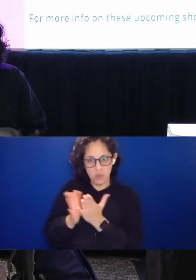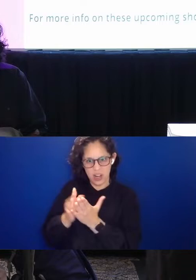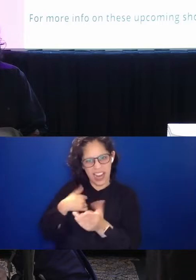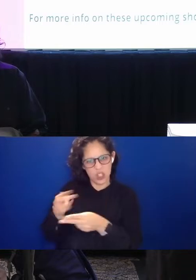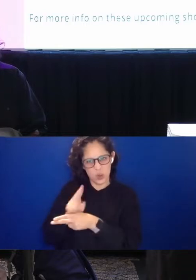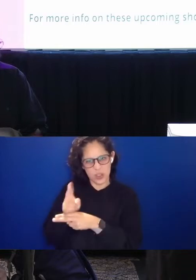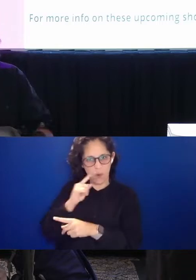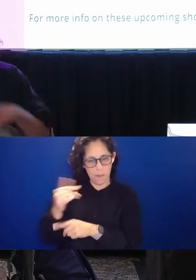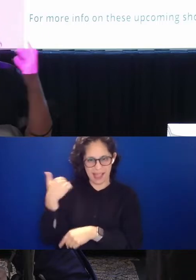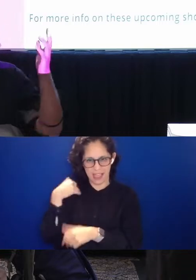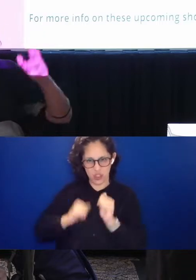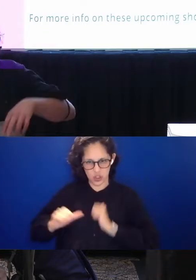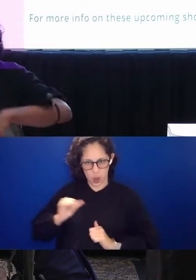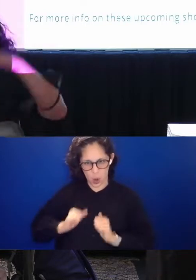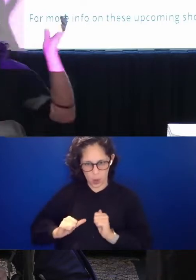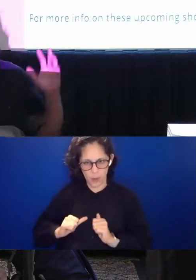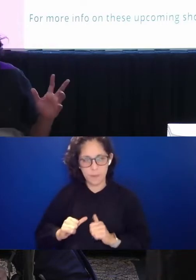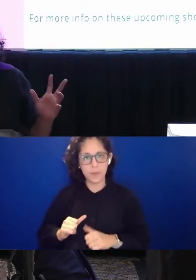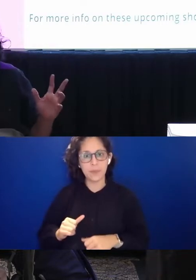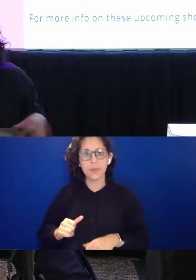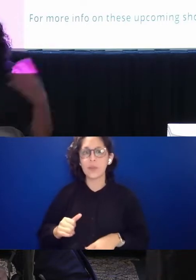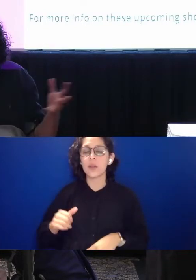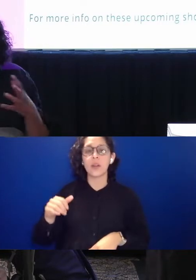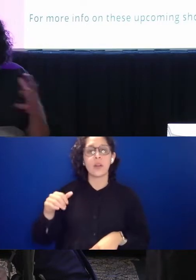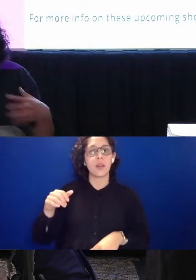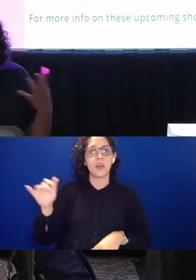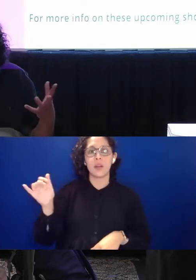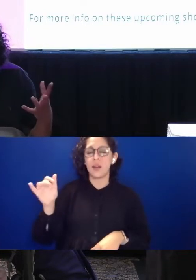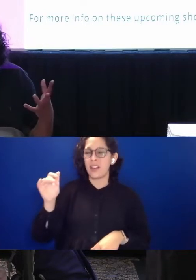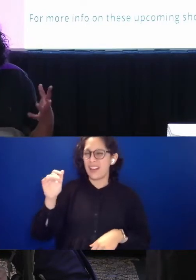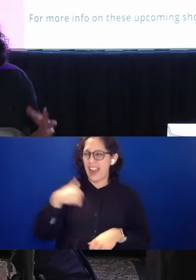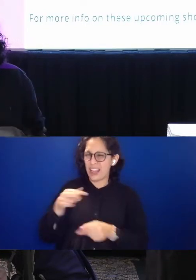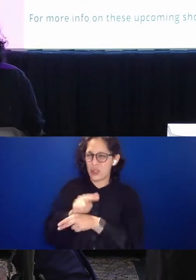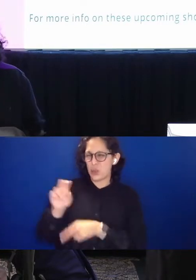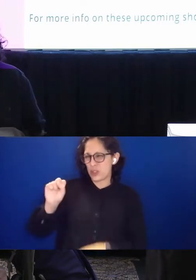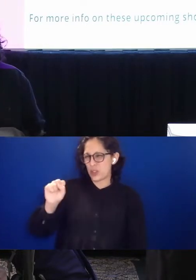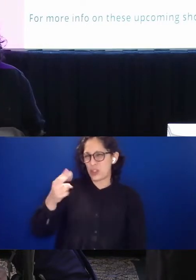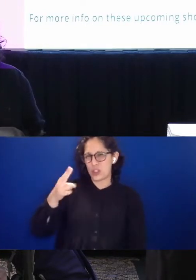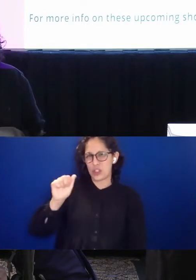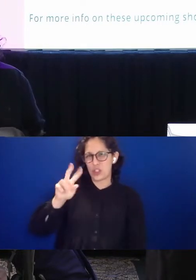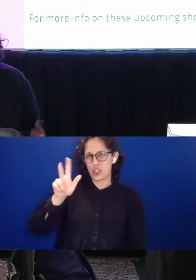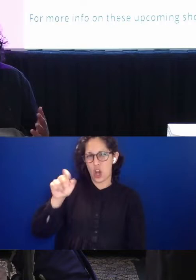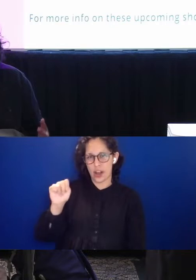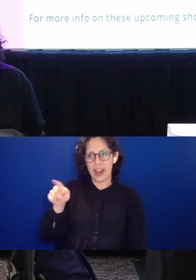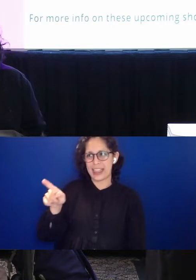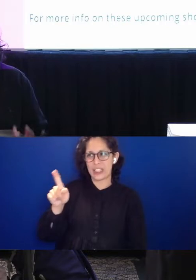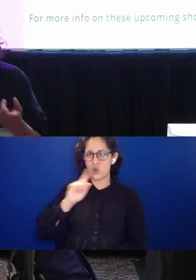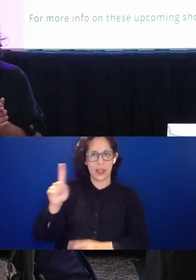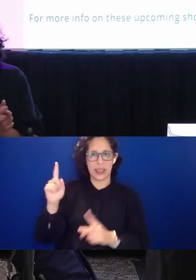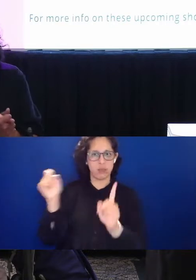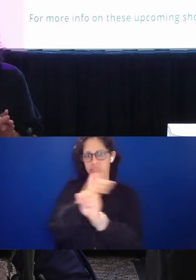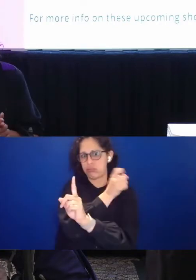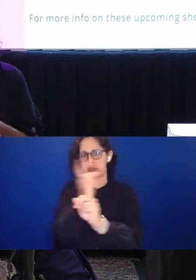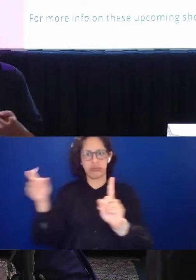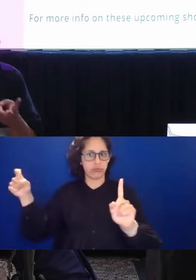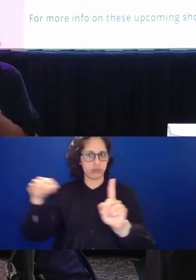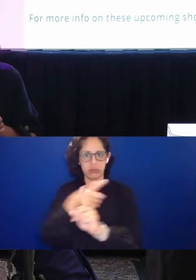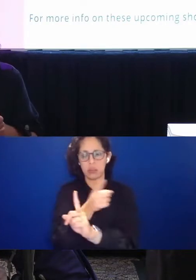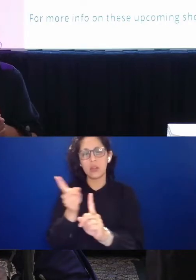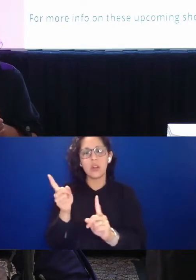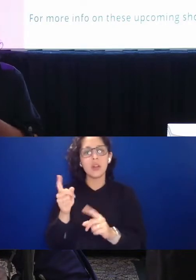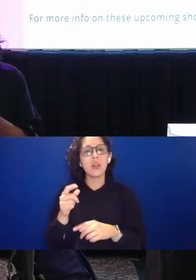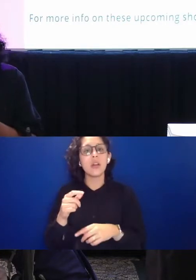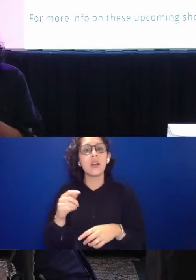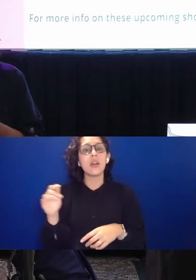was Will Arbery's Plano, which genre-wise is like all over the place. It's like, what is the genre here? And so I just, you know, it was like, I'm like, it's Thelma and